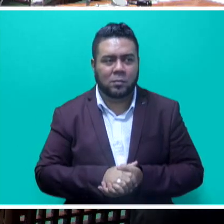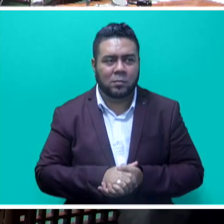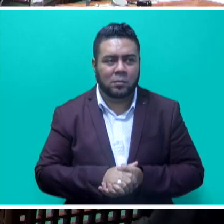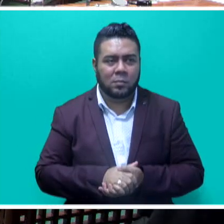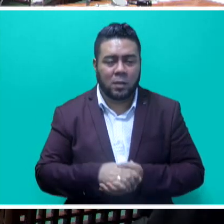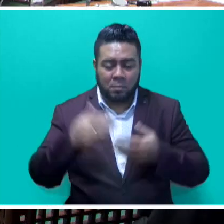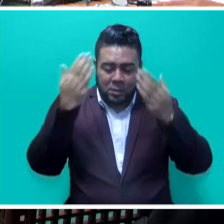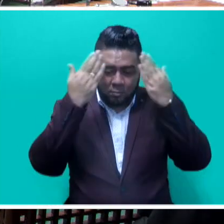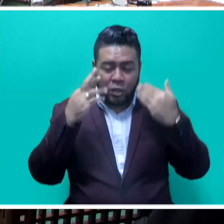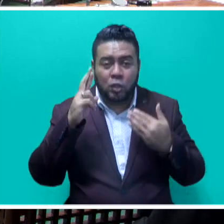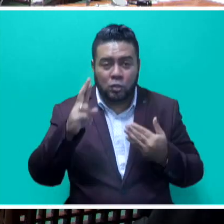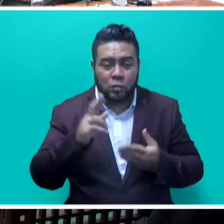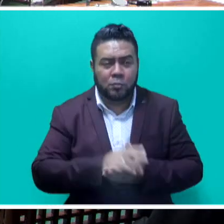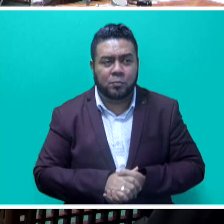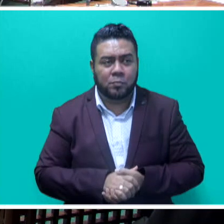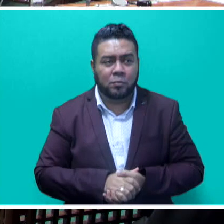Mr. Speaker, sir,